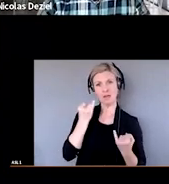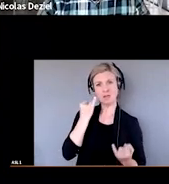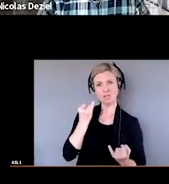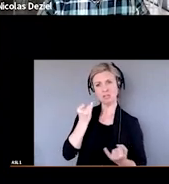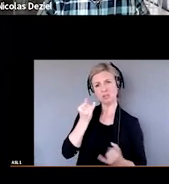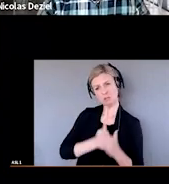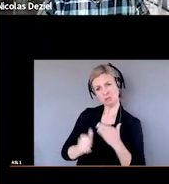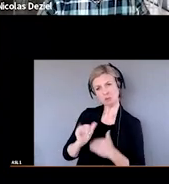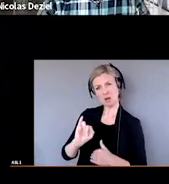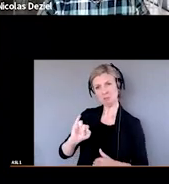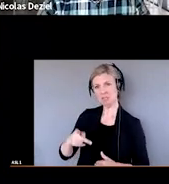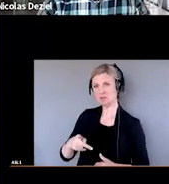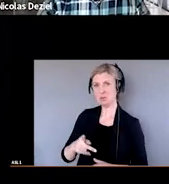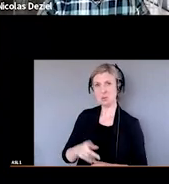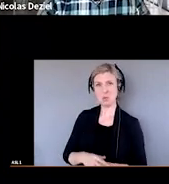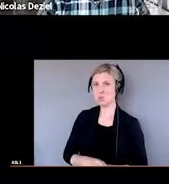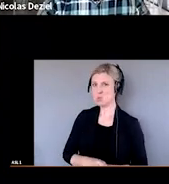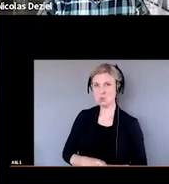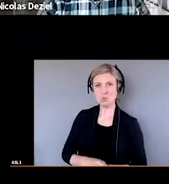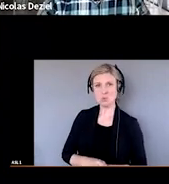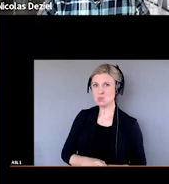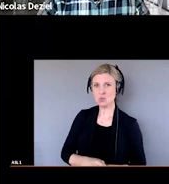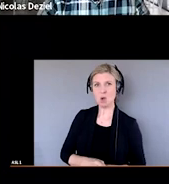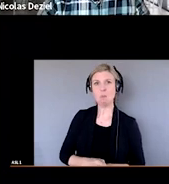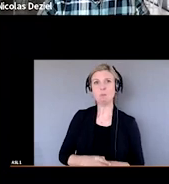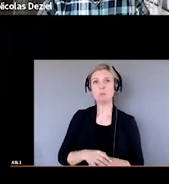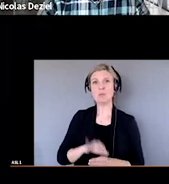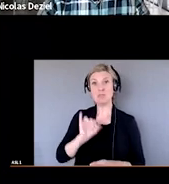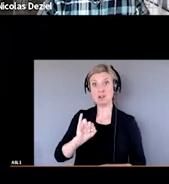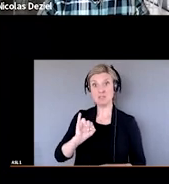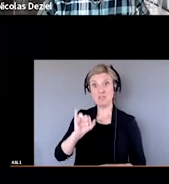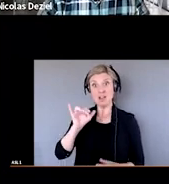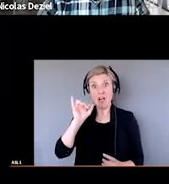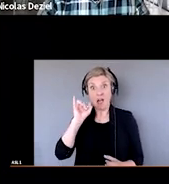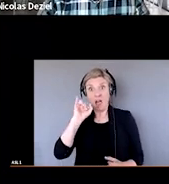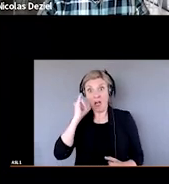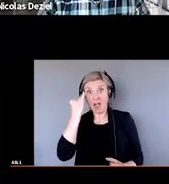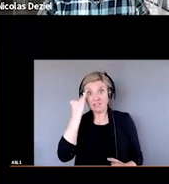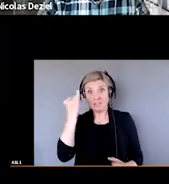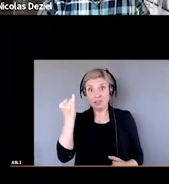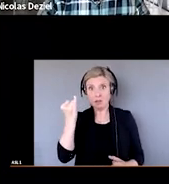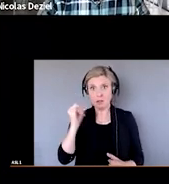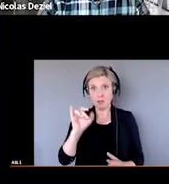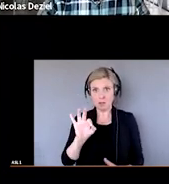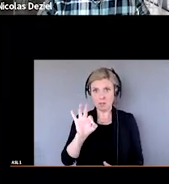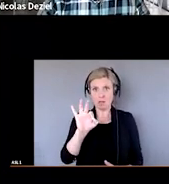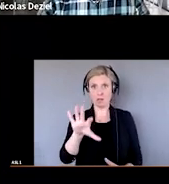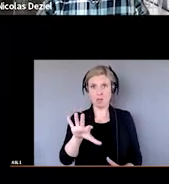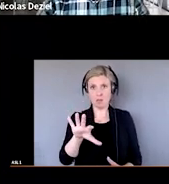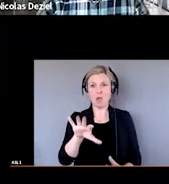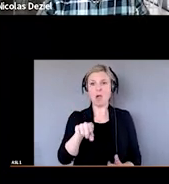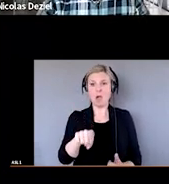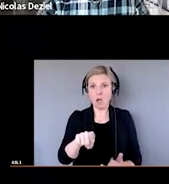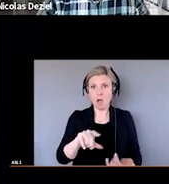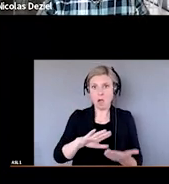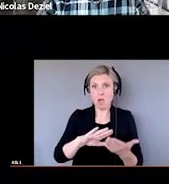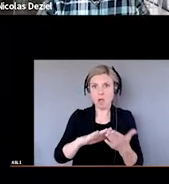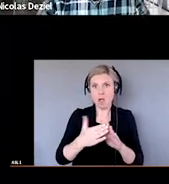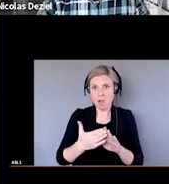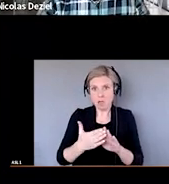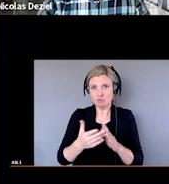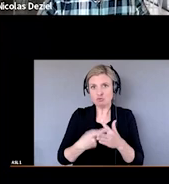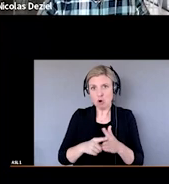but it's actually the form an idea takes when created that can be protected. A few examples of IP